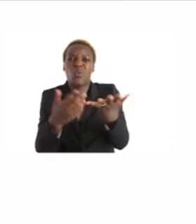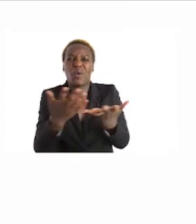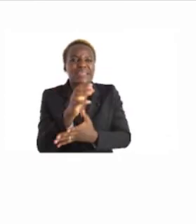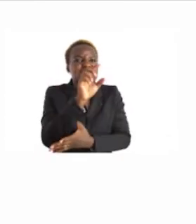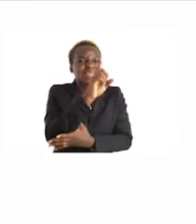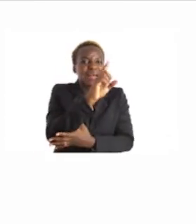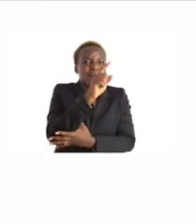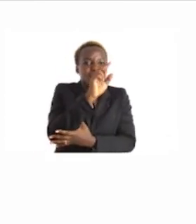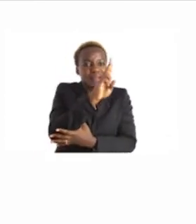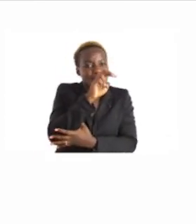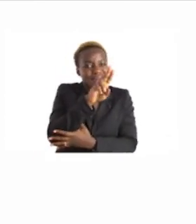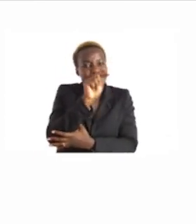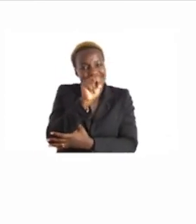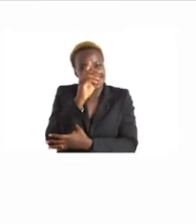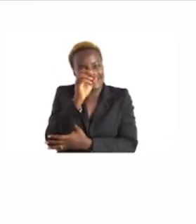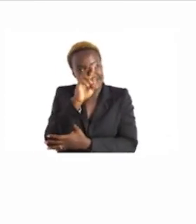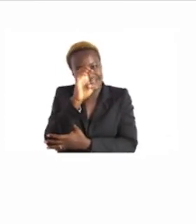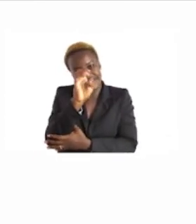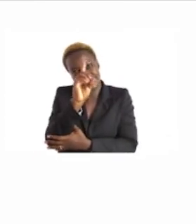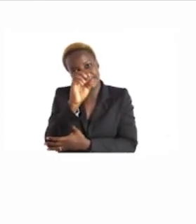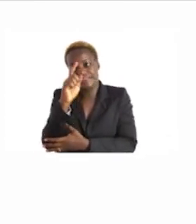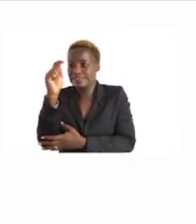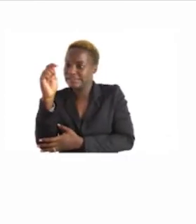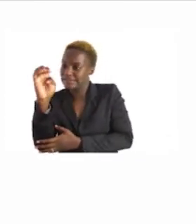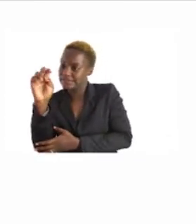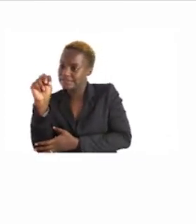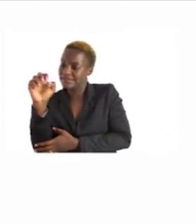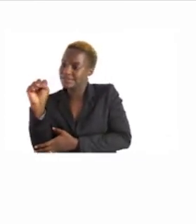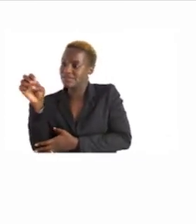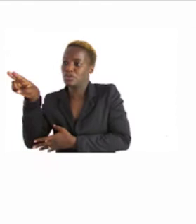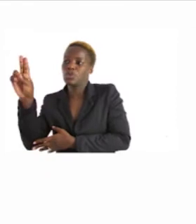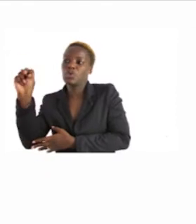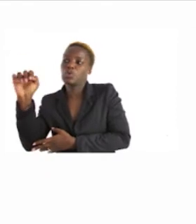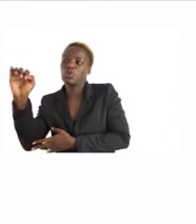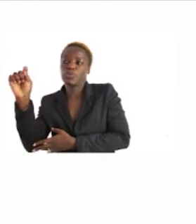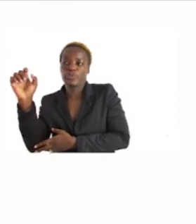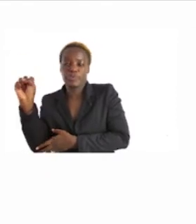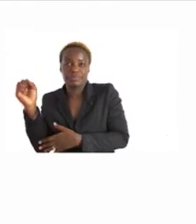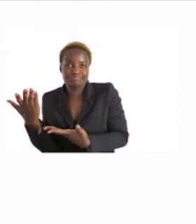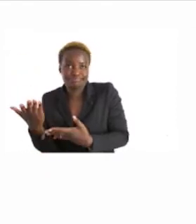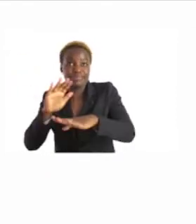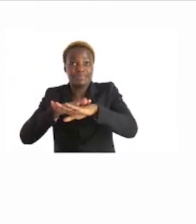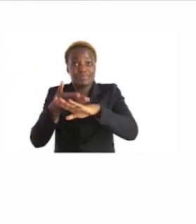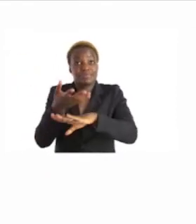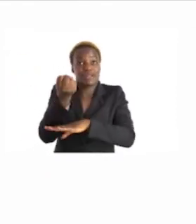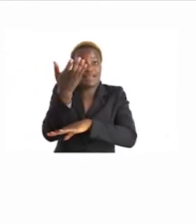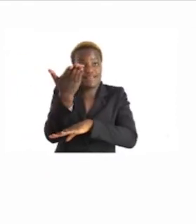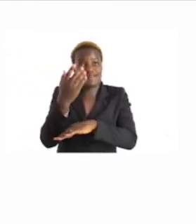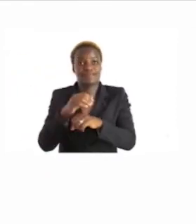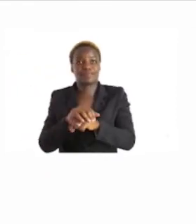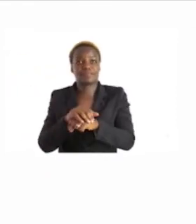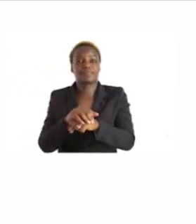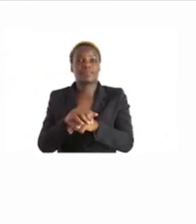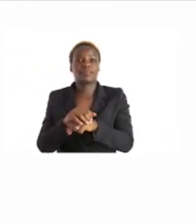have the hundreds, the tens, and the units. For example, you have been given an example there. Look at